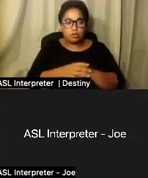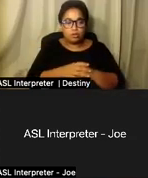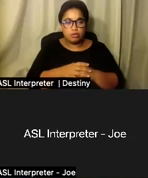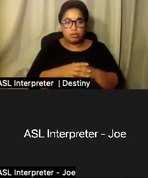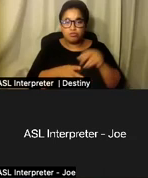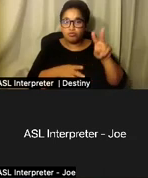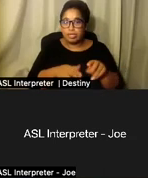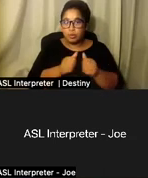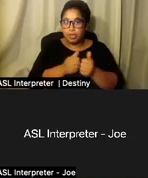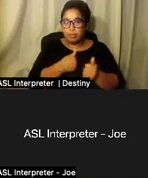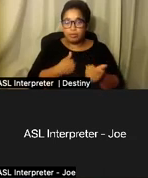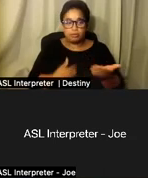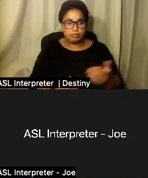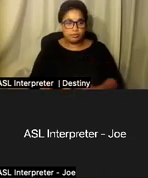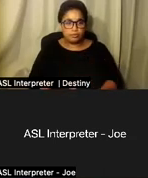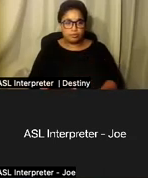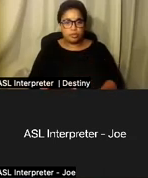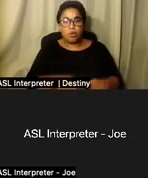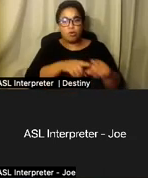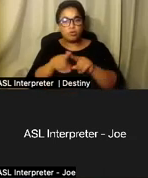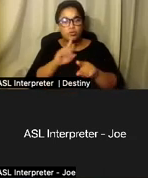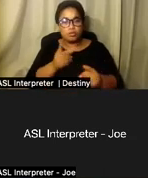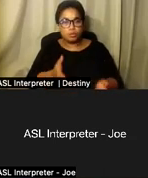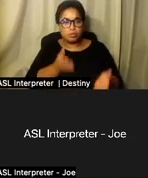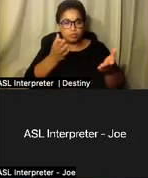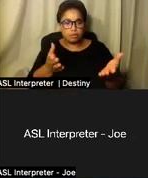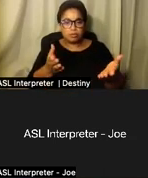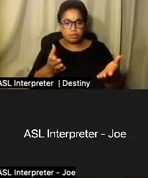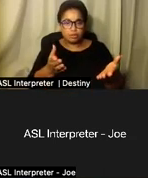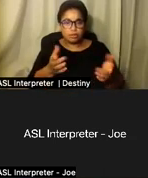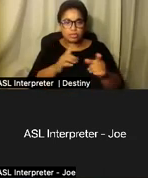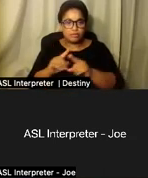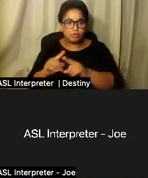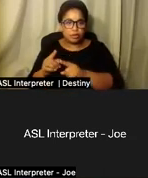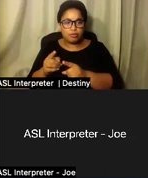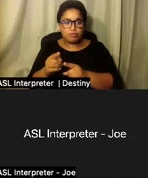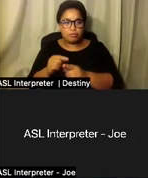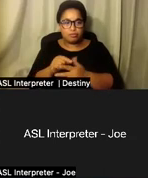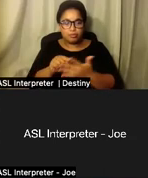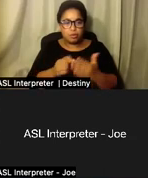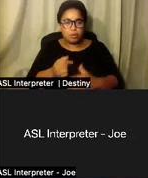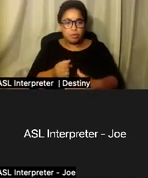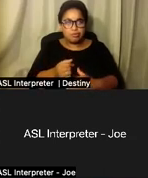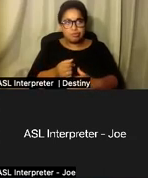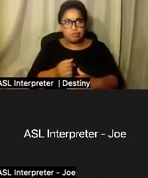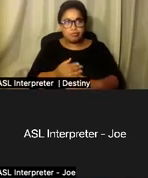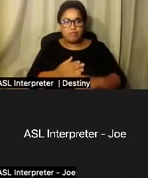read along with me. And of course, you know, we're recommending various aspects that will prevent damage. Is